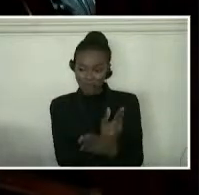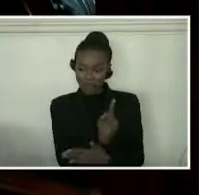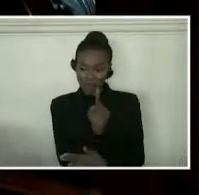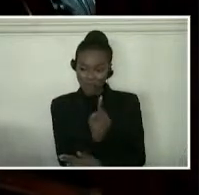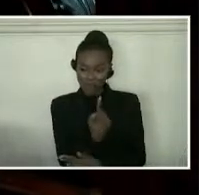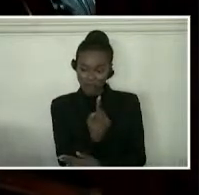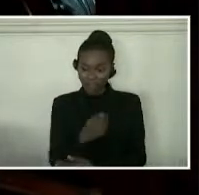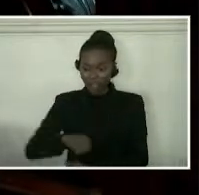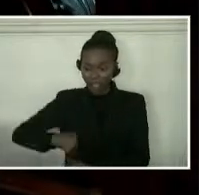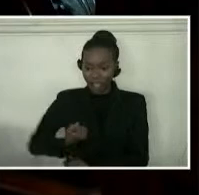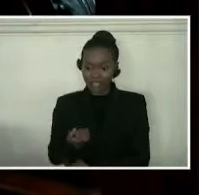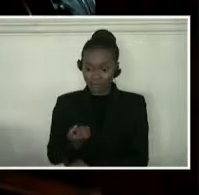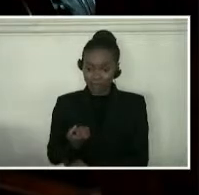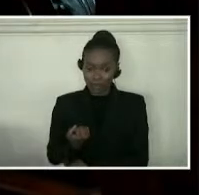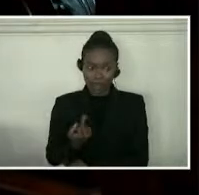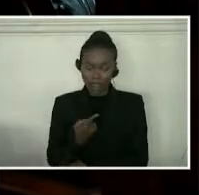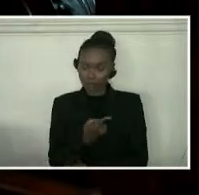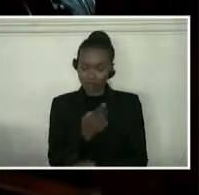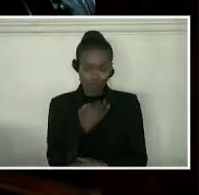husband